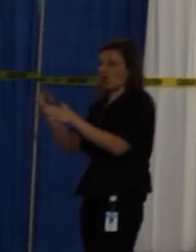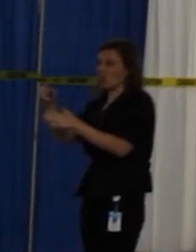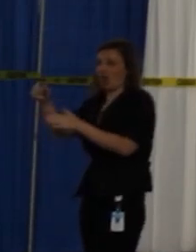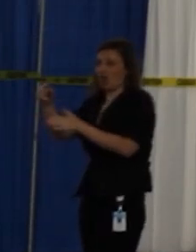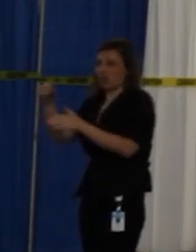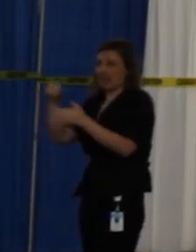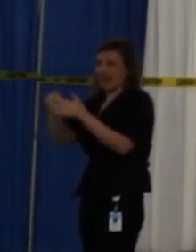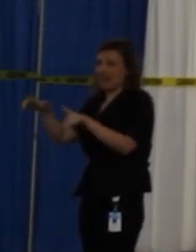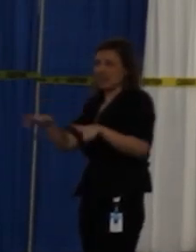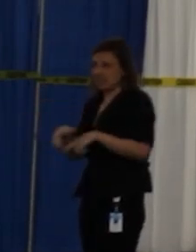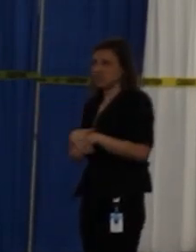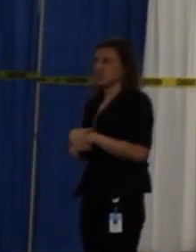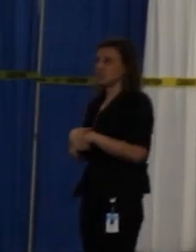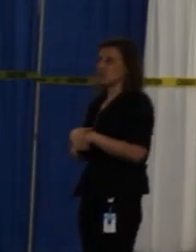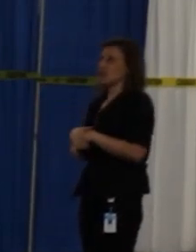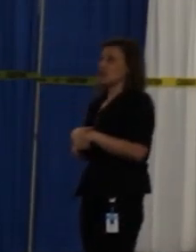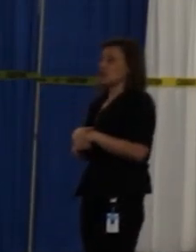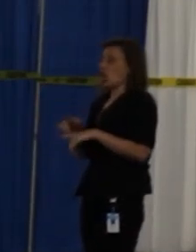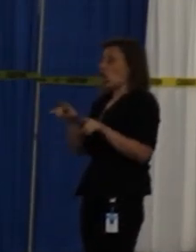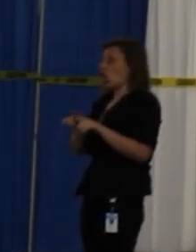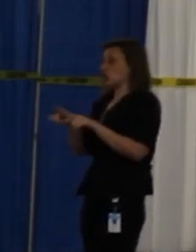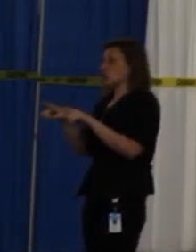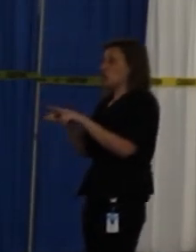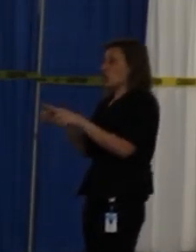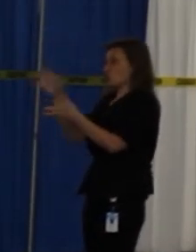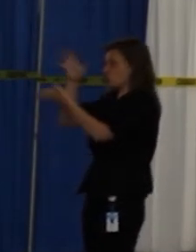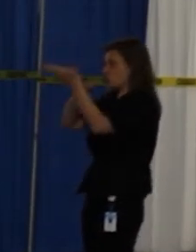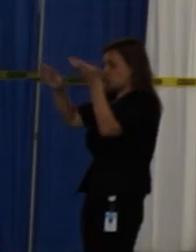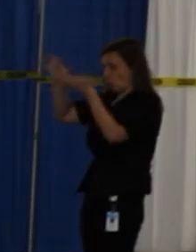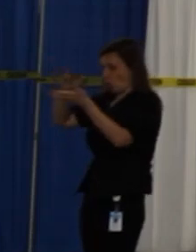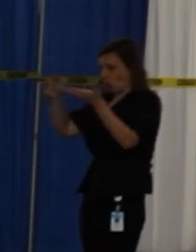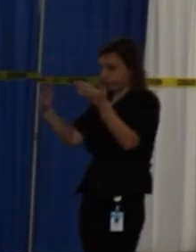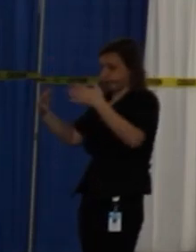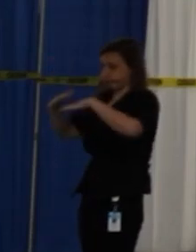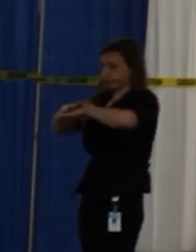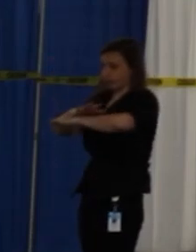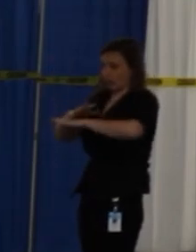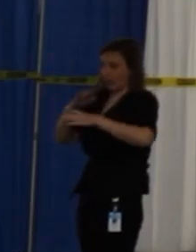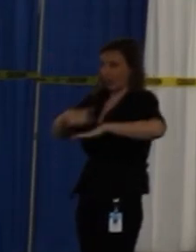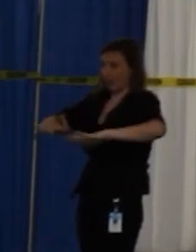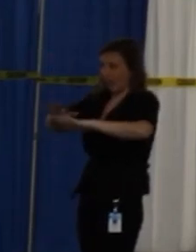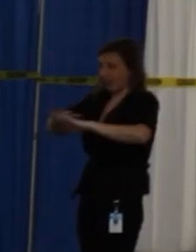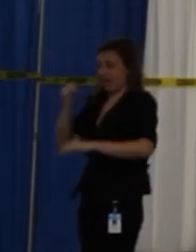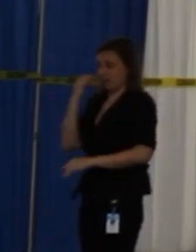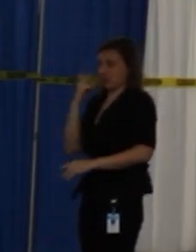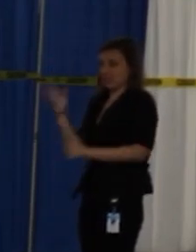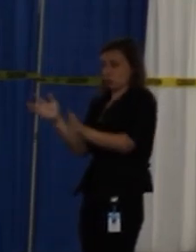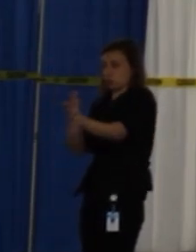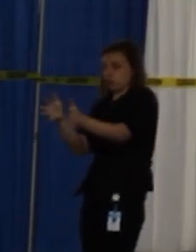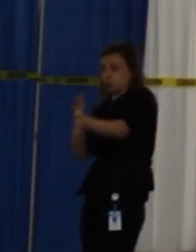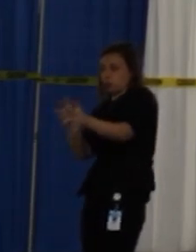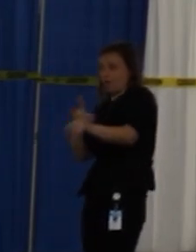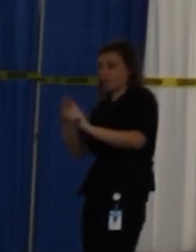was a fast-moving storm also interacting with terrain. And if you take a look at the wind gusts from Helene, you